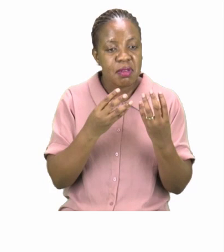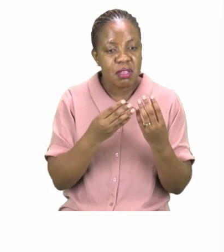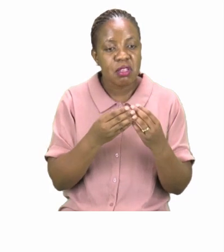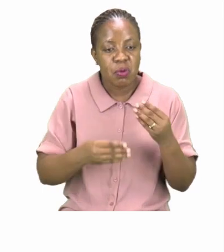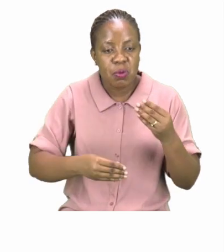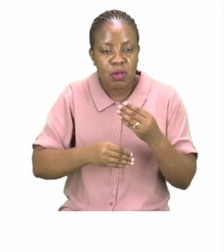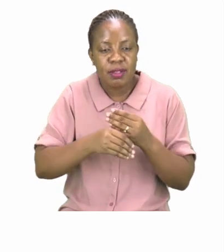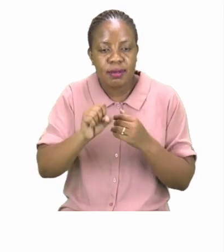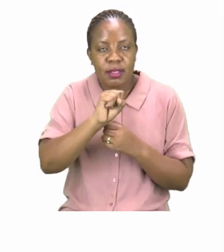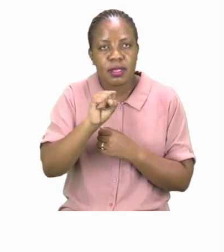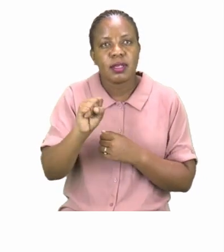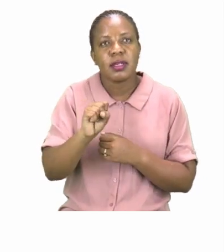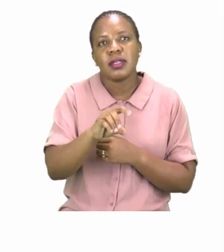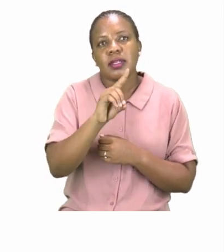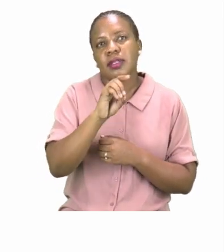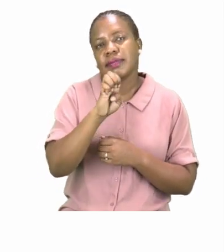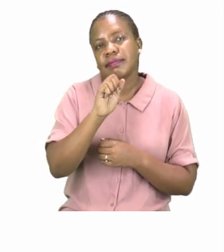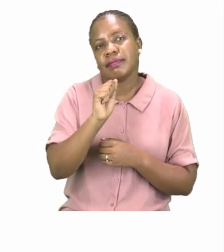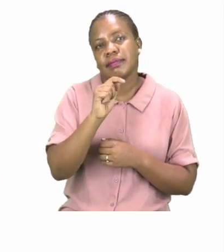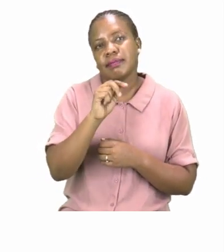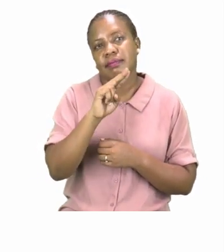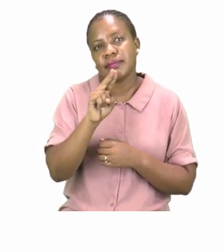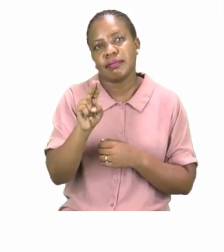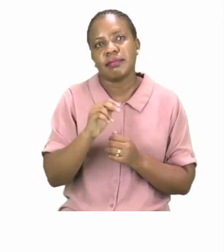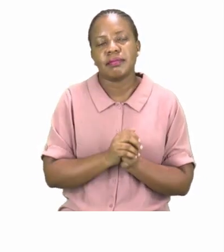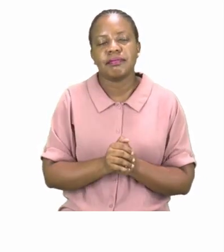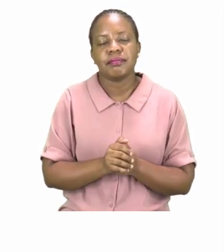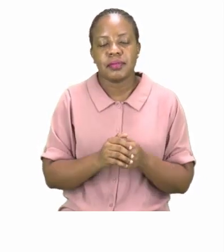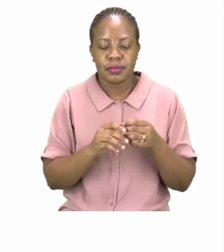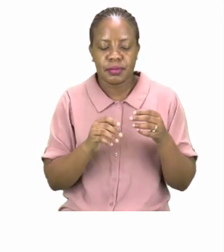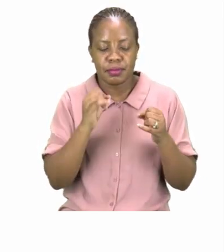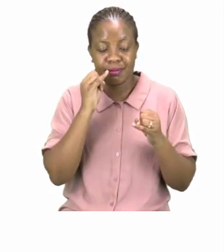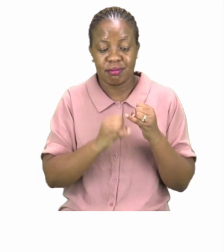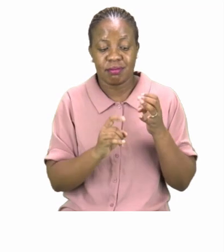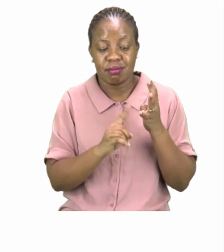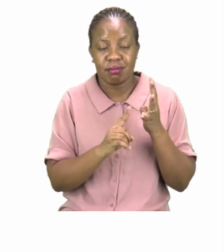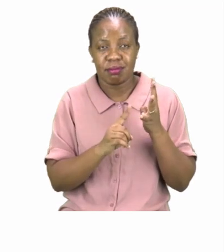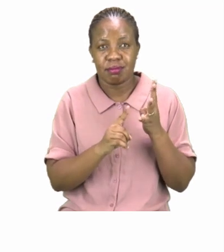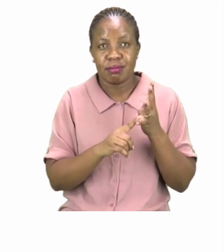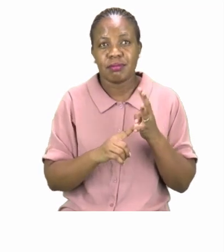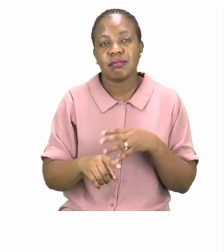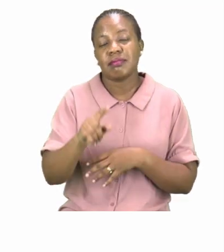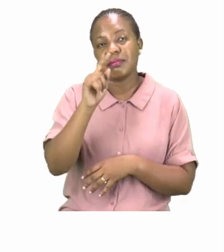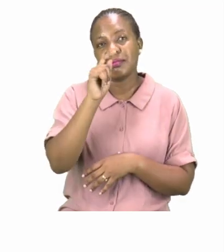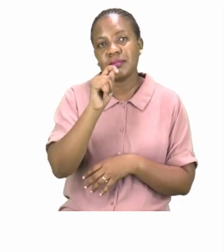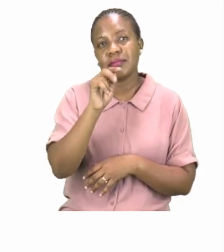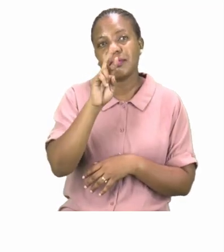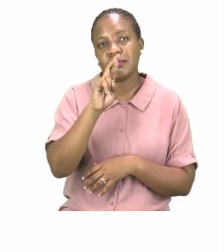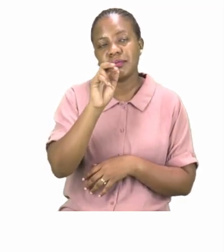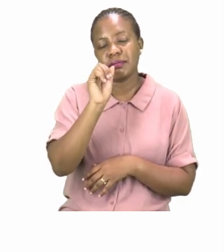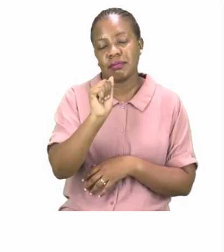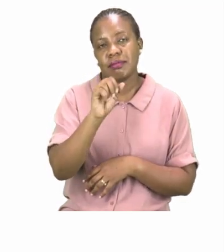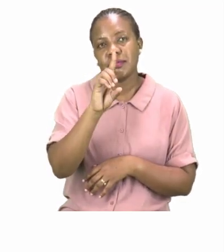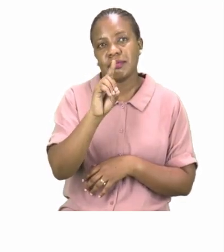Then the last word is the word traditional. The word traditional